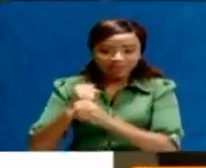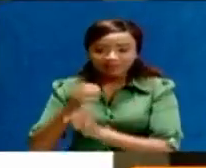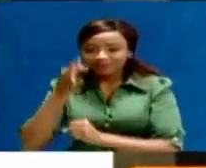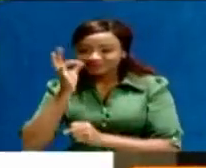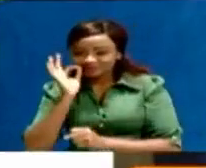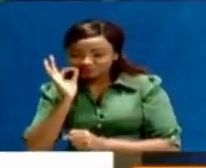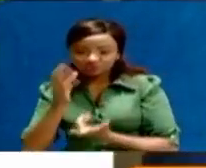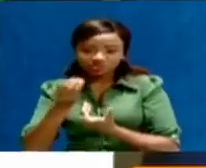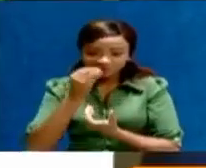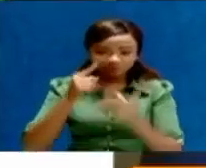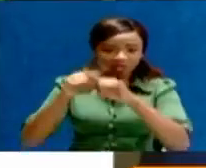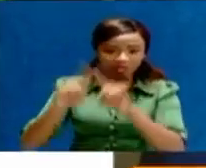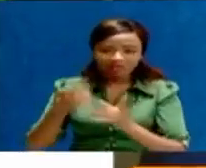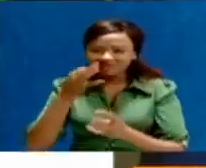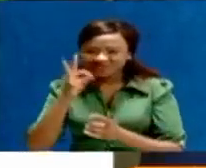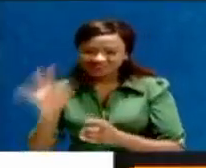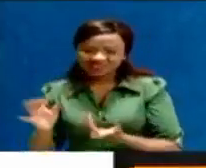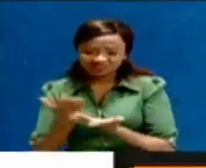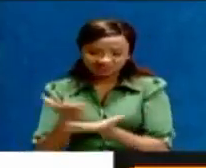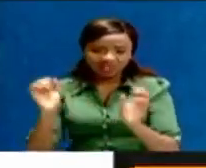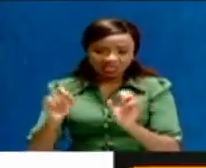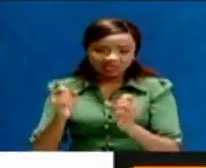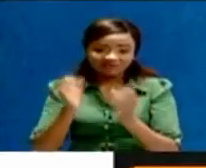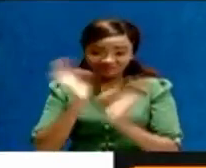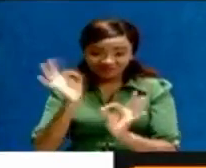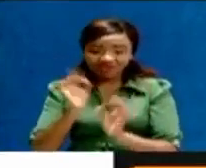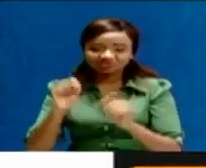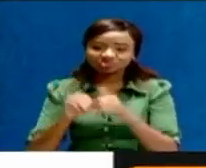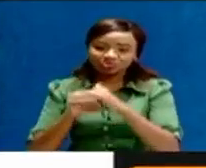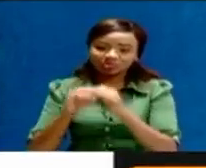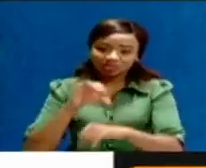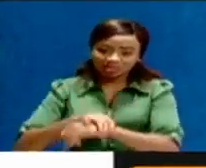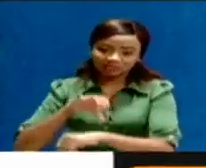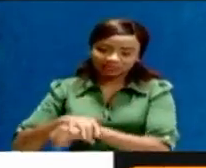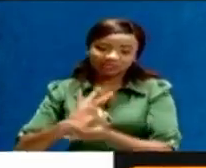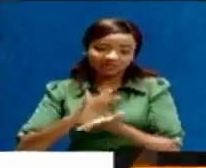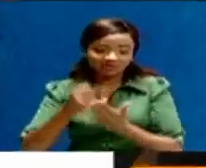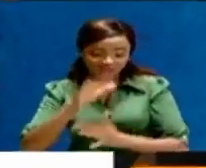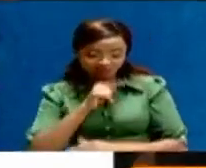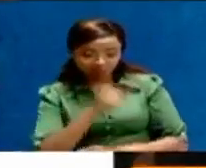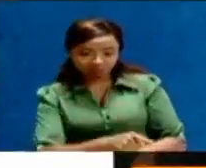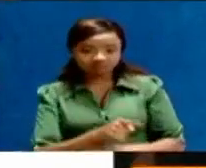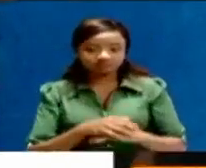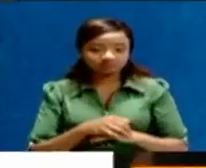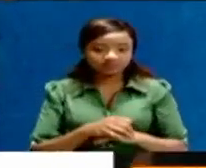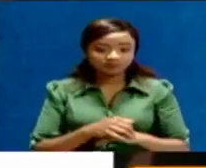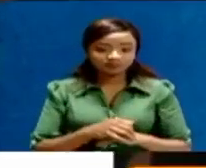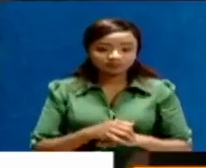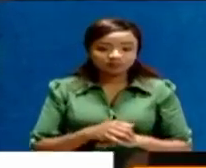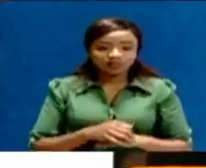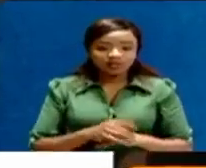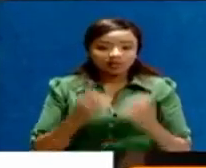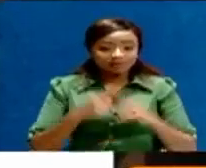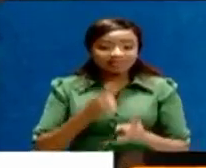produce in the country seeking to access the credit fund. Fresh Produce Consortium Chief Executive Officer Oki-segere, Oje-pat,